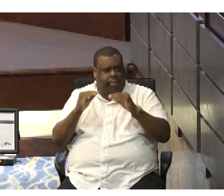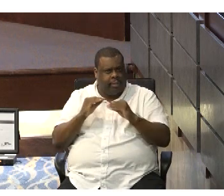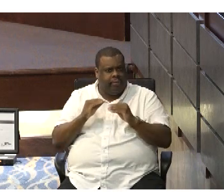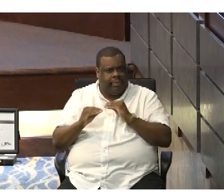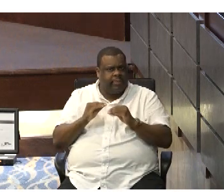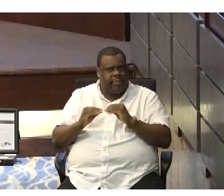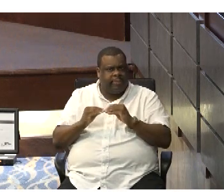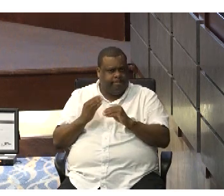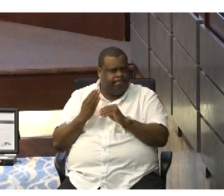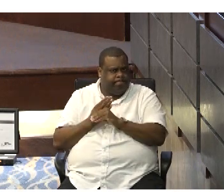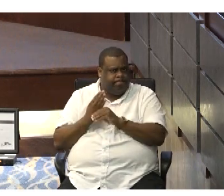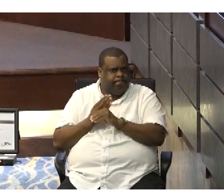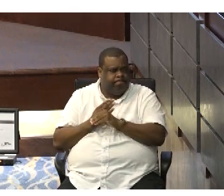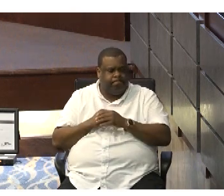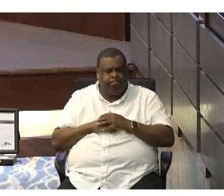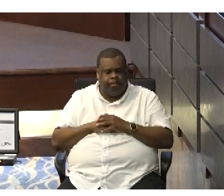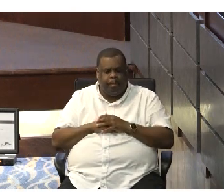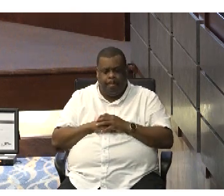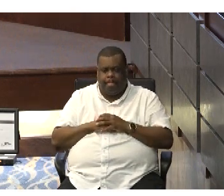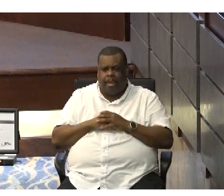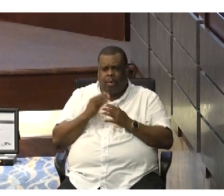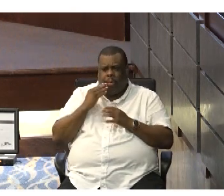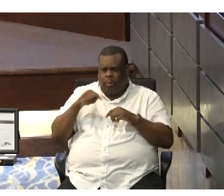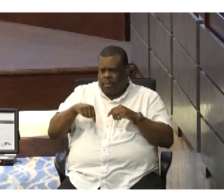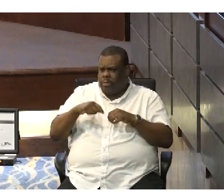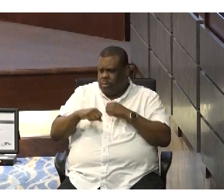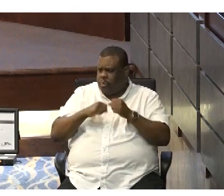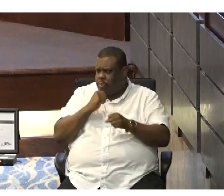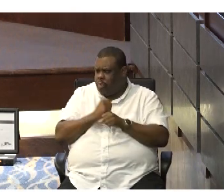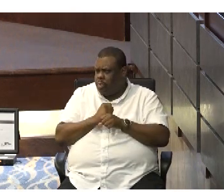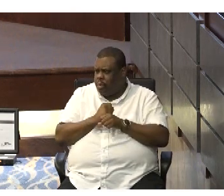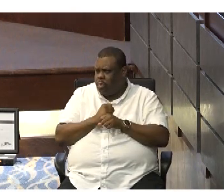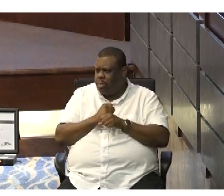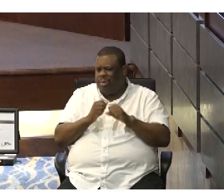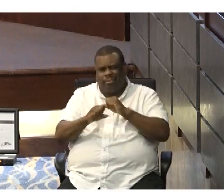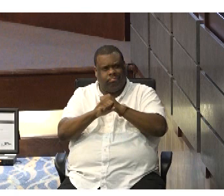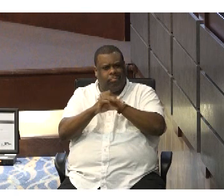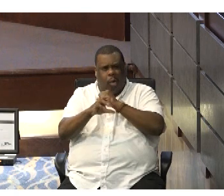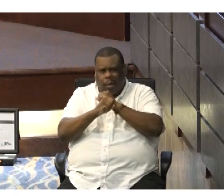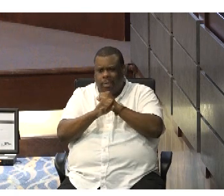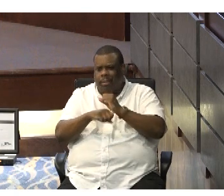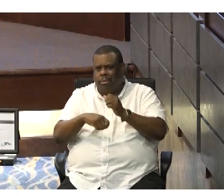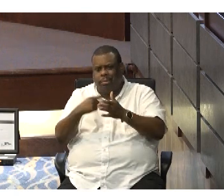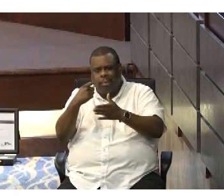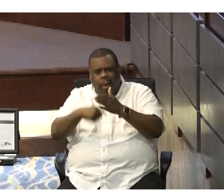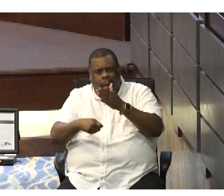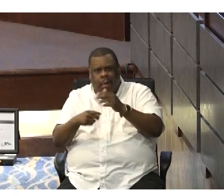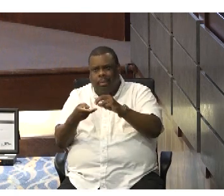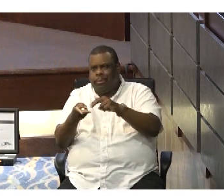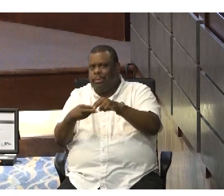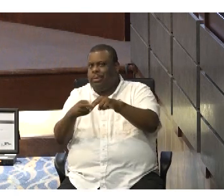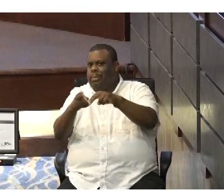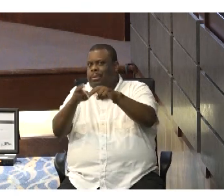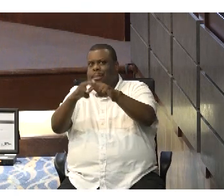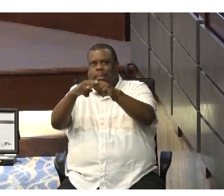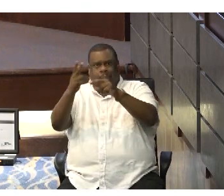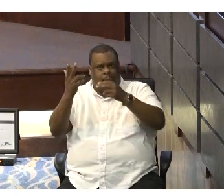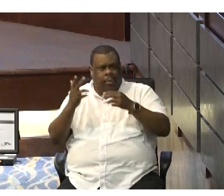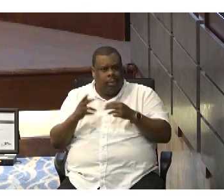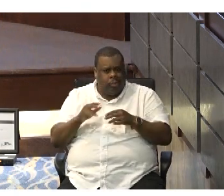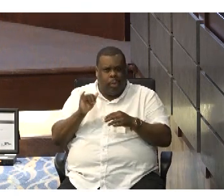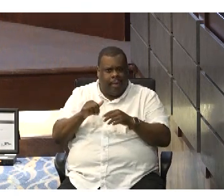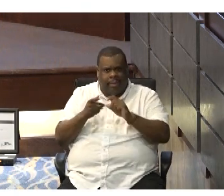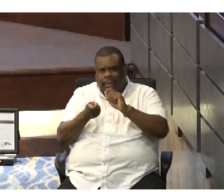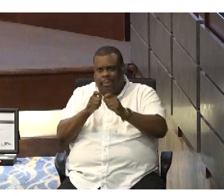looked at that a little bit earlier in the year, but the market has changed, prices have changed. We want to update it to make sure that we're